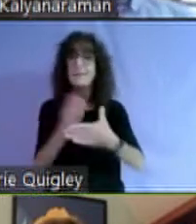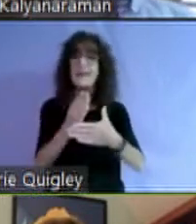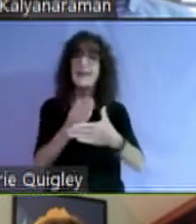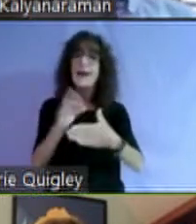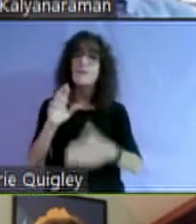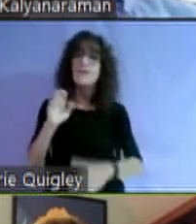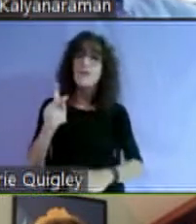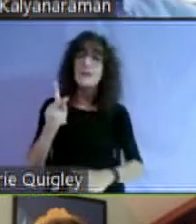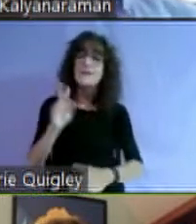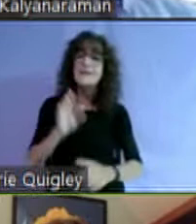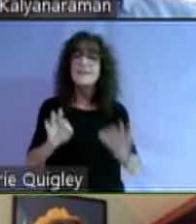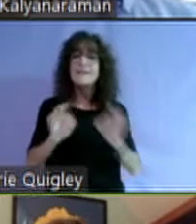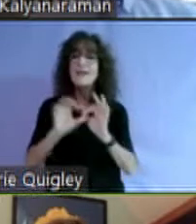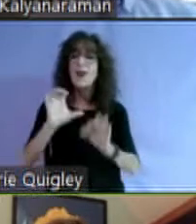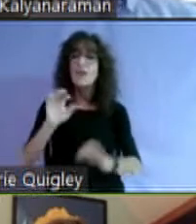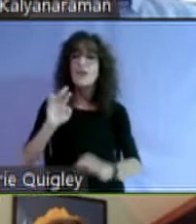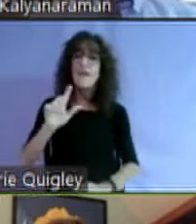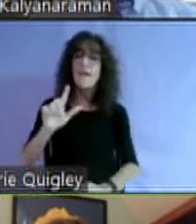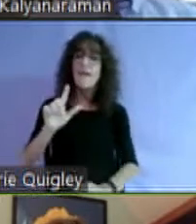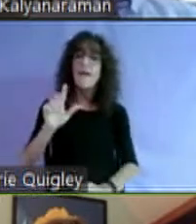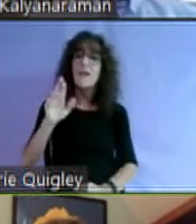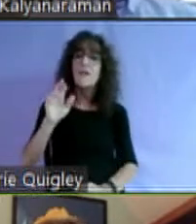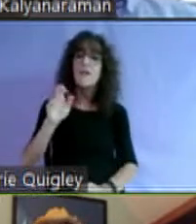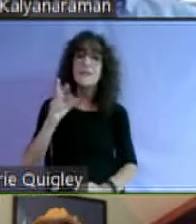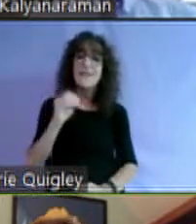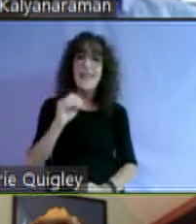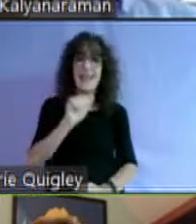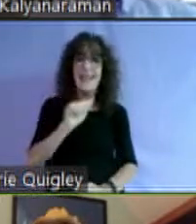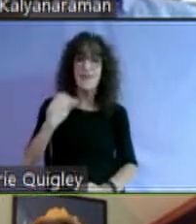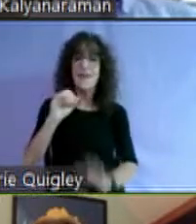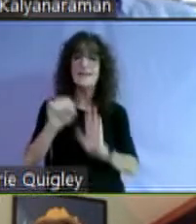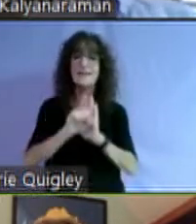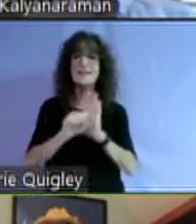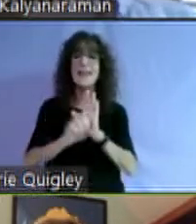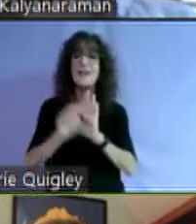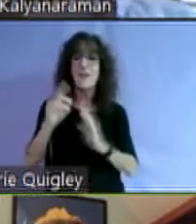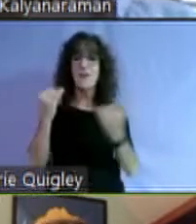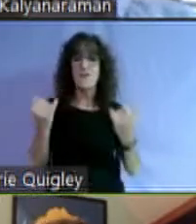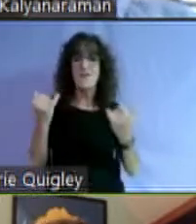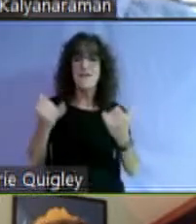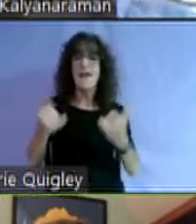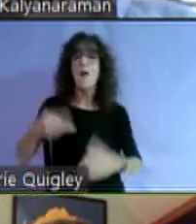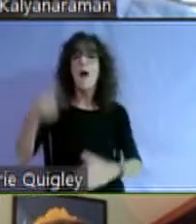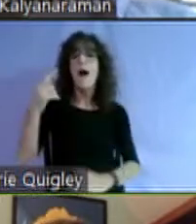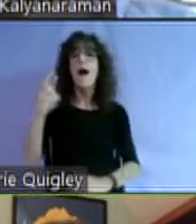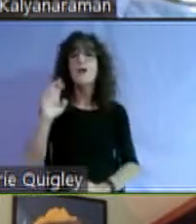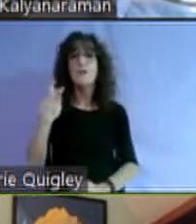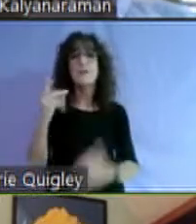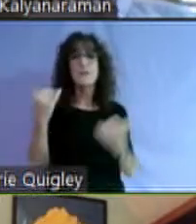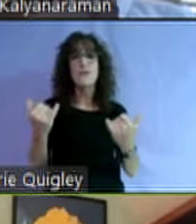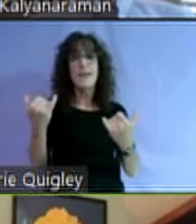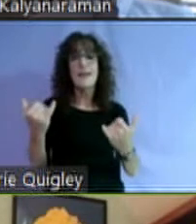critical risk. And Anne Arundel and the state of Maryland are in the high risk category right now.